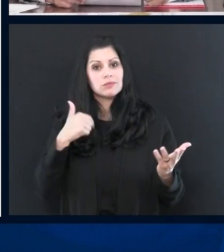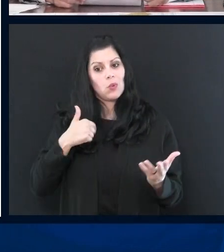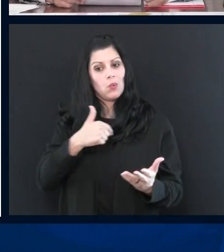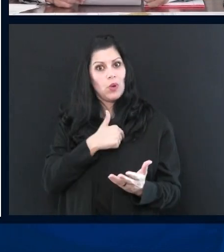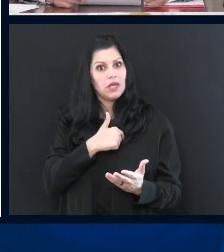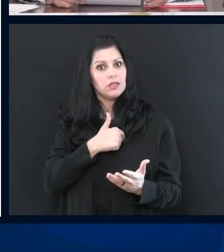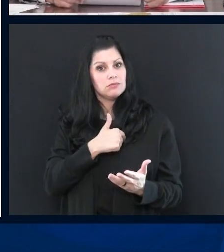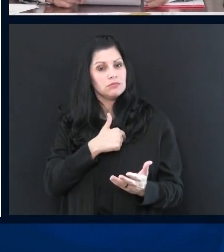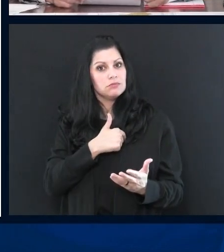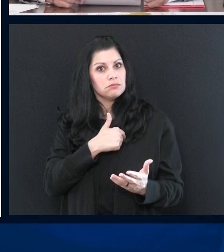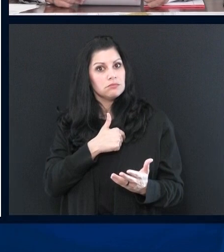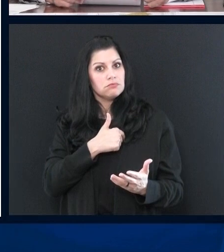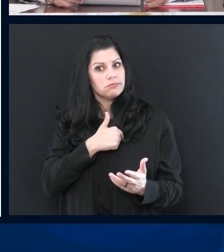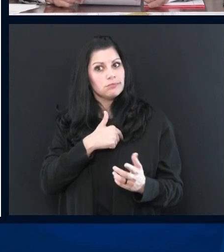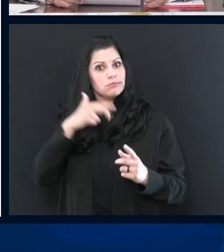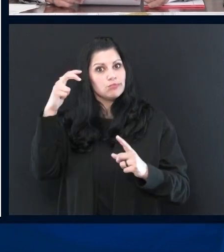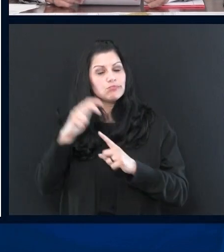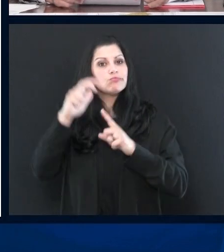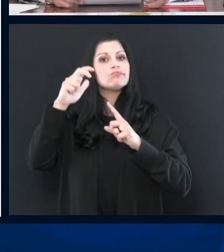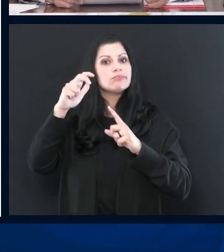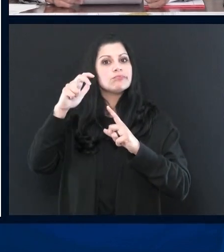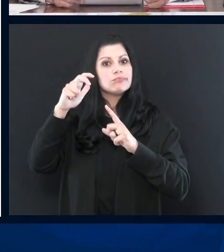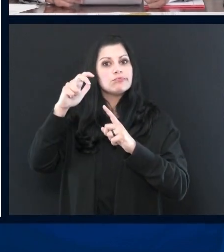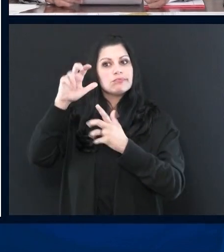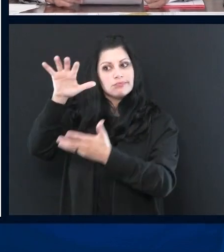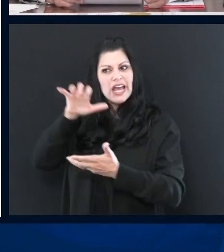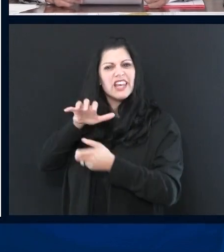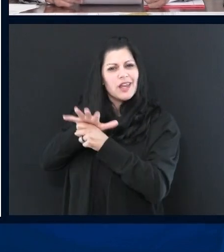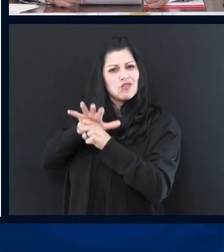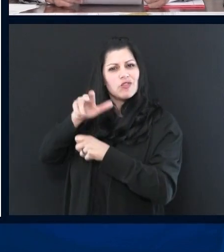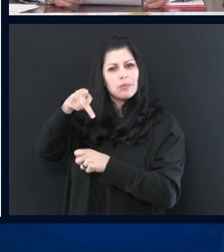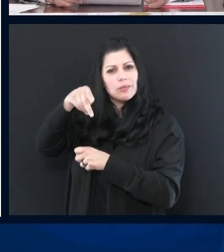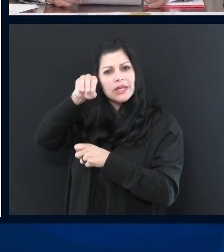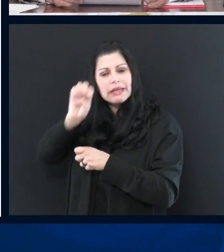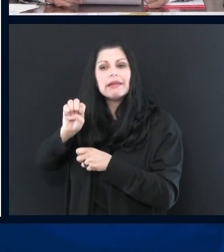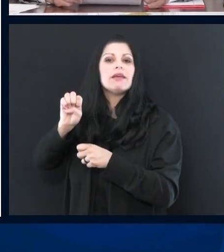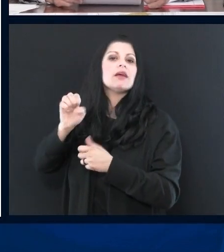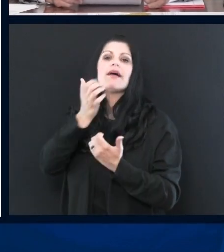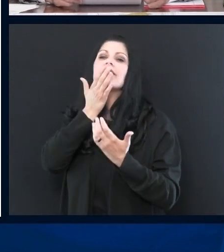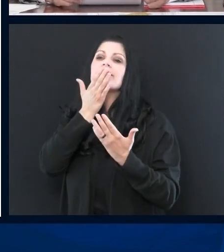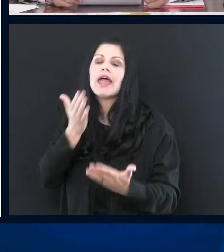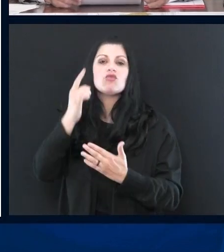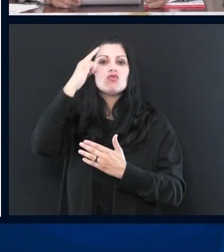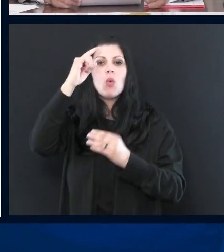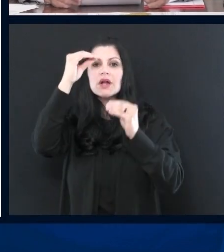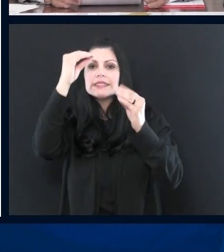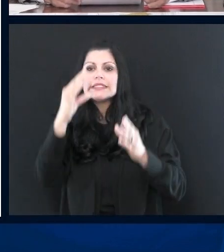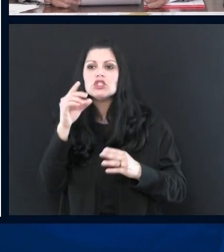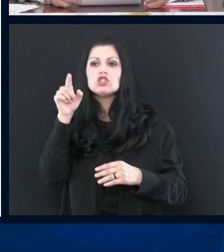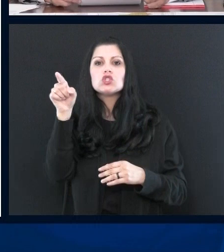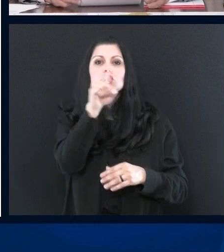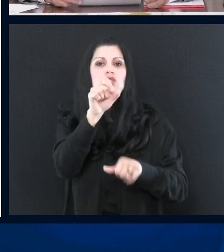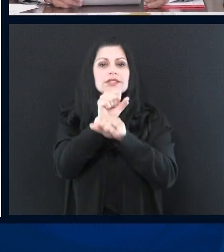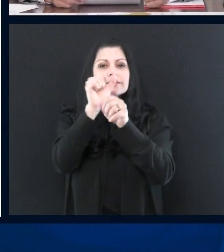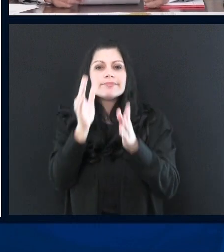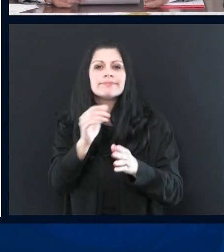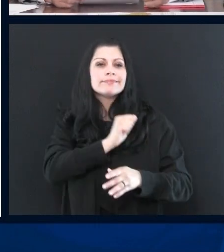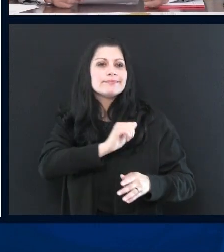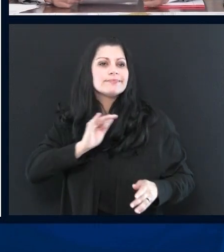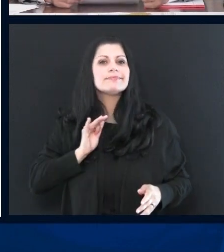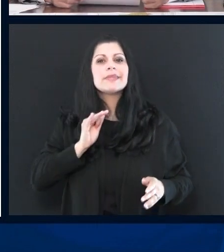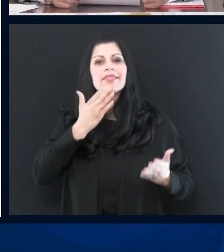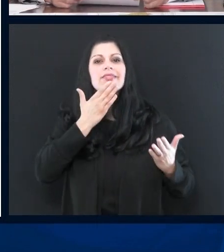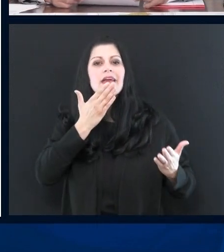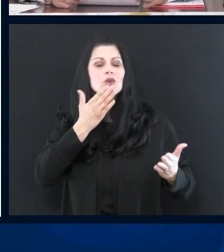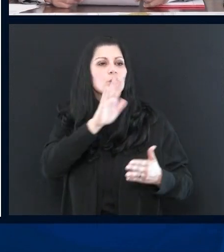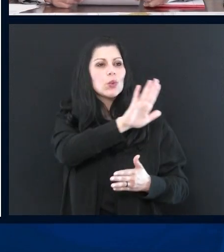if not over-the-top PPE and any and everything. And I thank our teachers and all those that are making all this happen